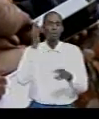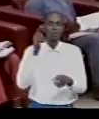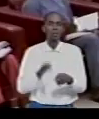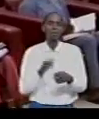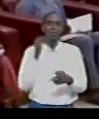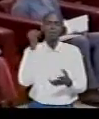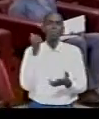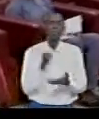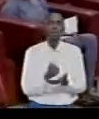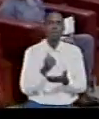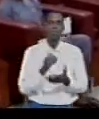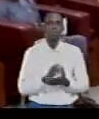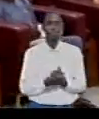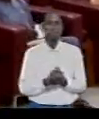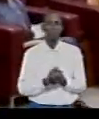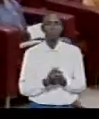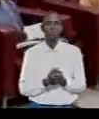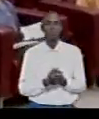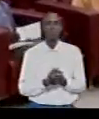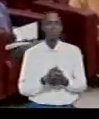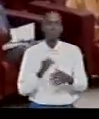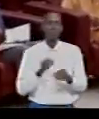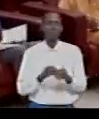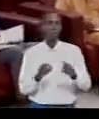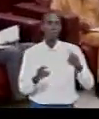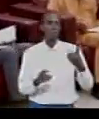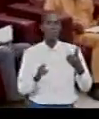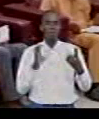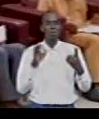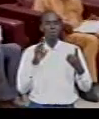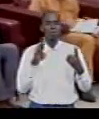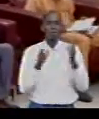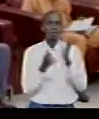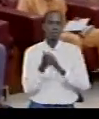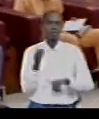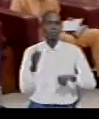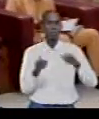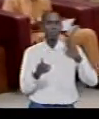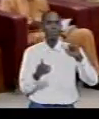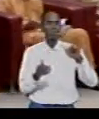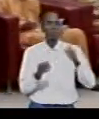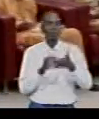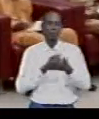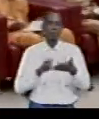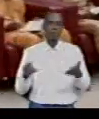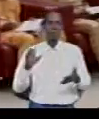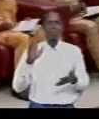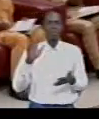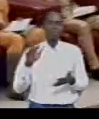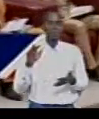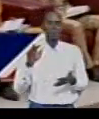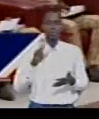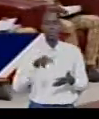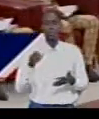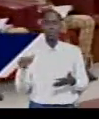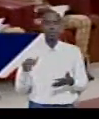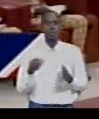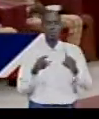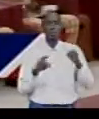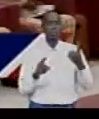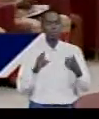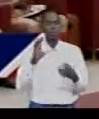now? In 1 Corinthians chapter 15, reading from verse 33. 1 Corinthians